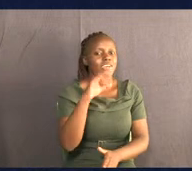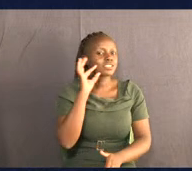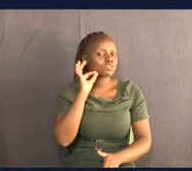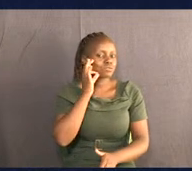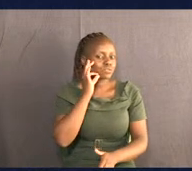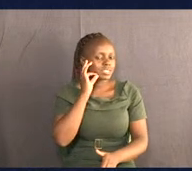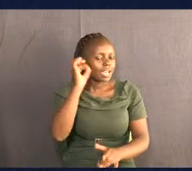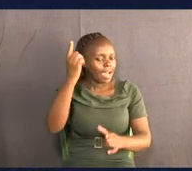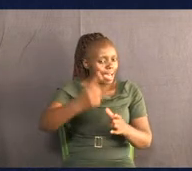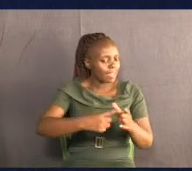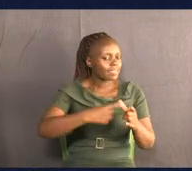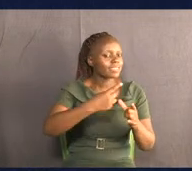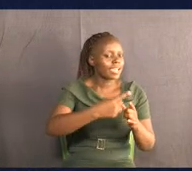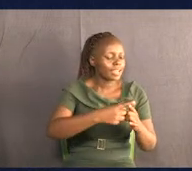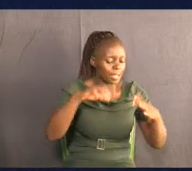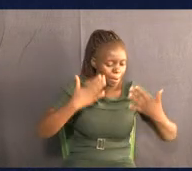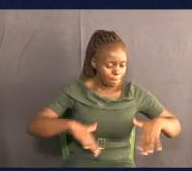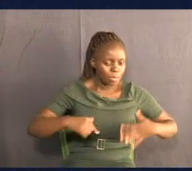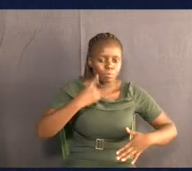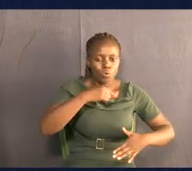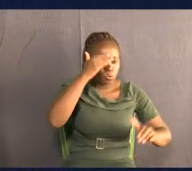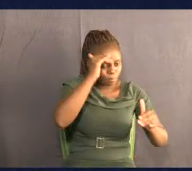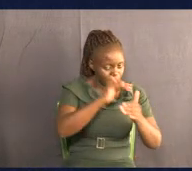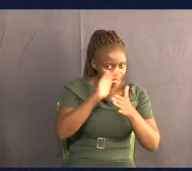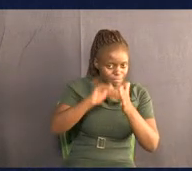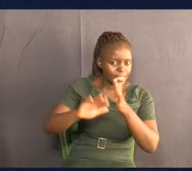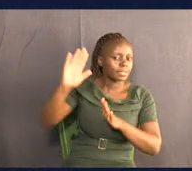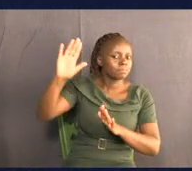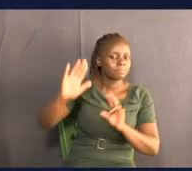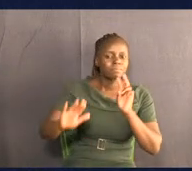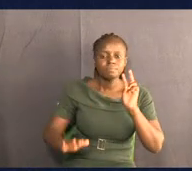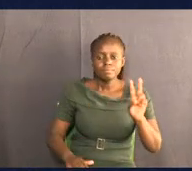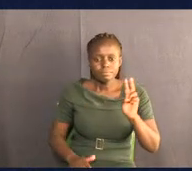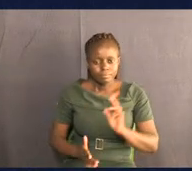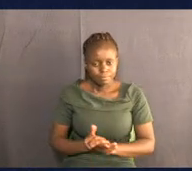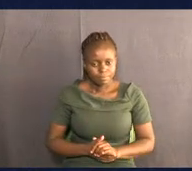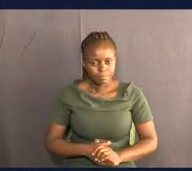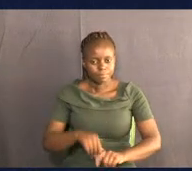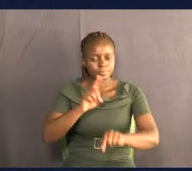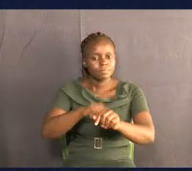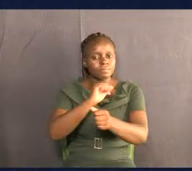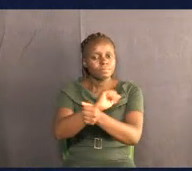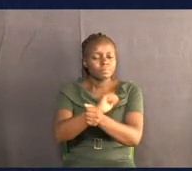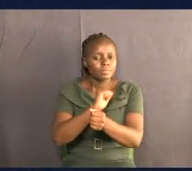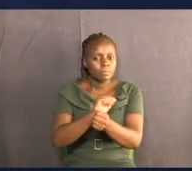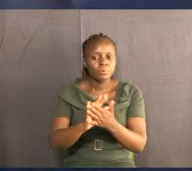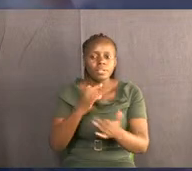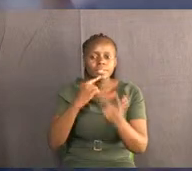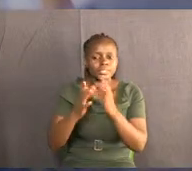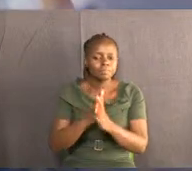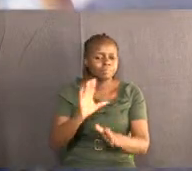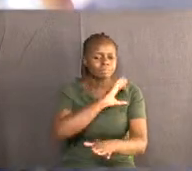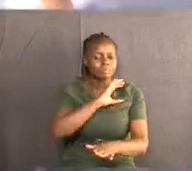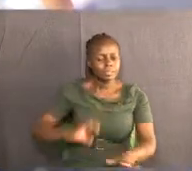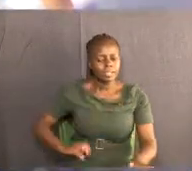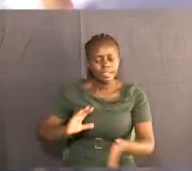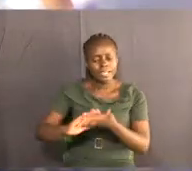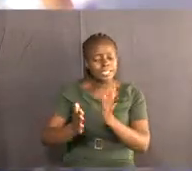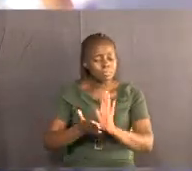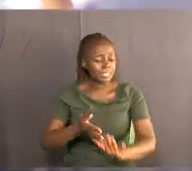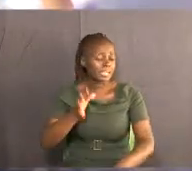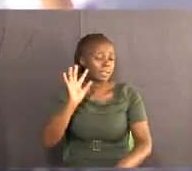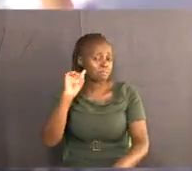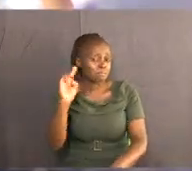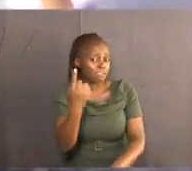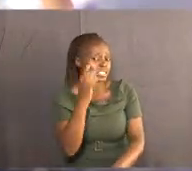his coming, those who belong to Christ. Now, when Paul says that Christ has become the first fruit of those who have fallen